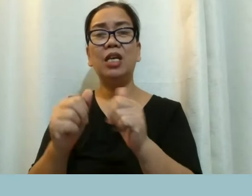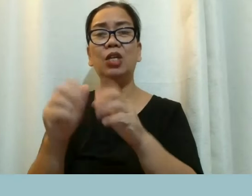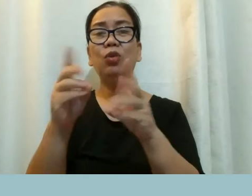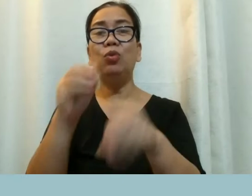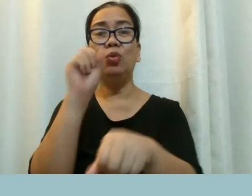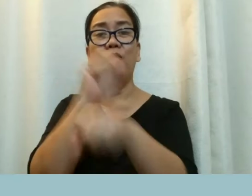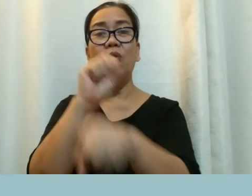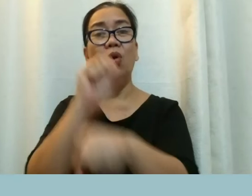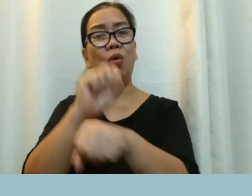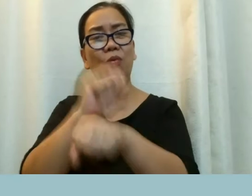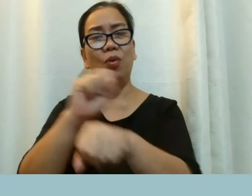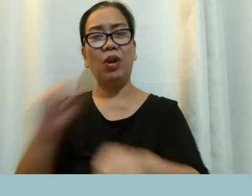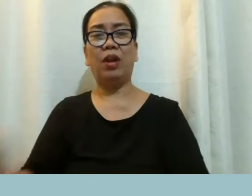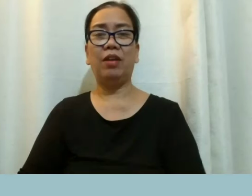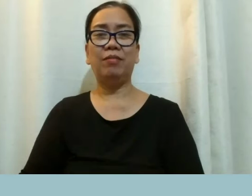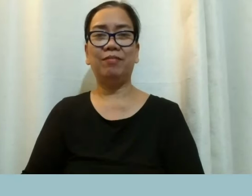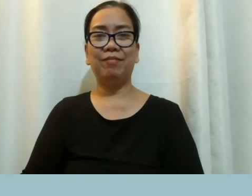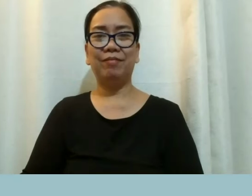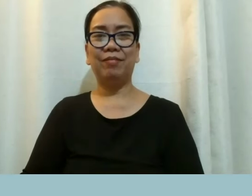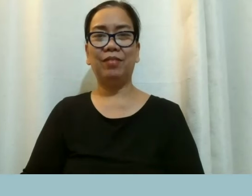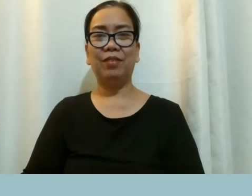ability to do work.